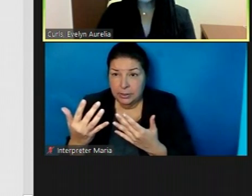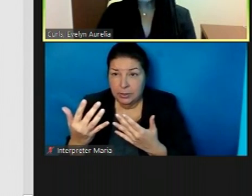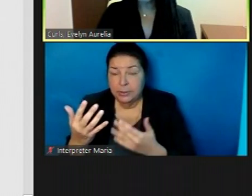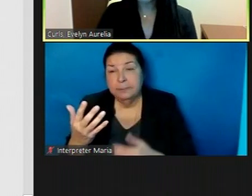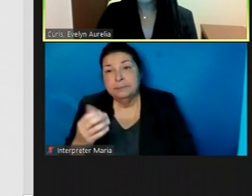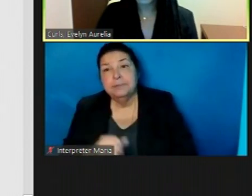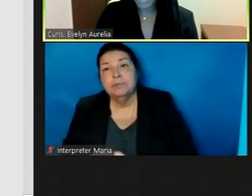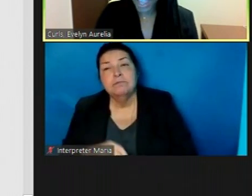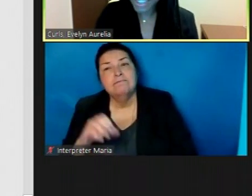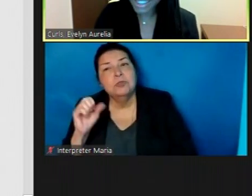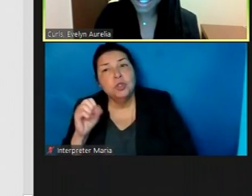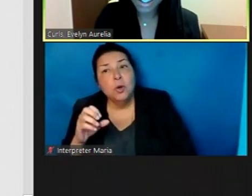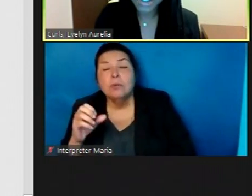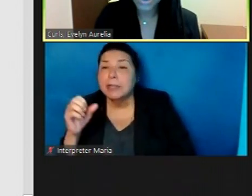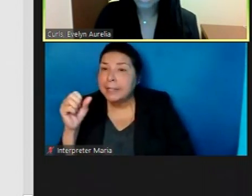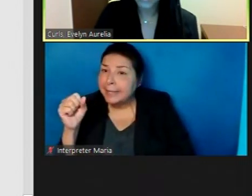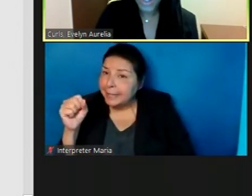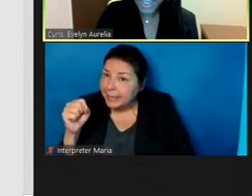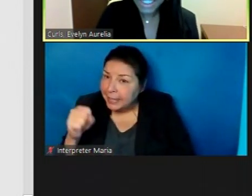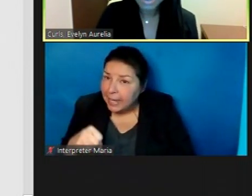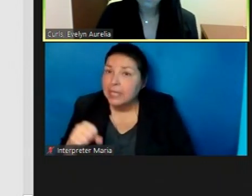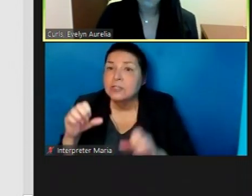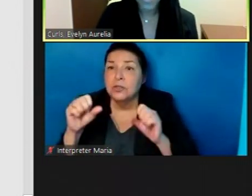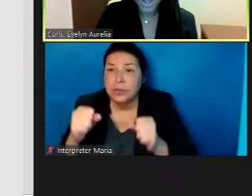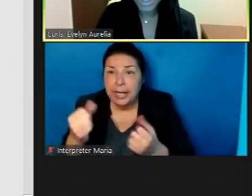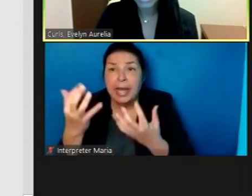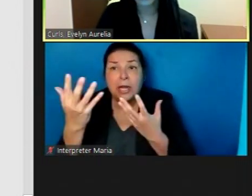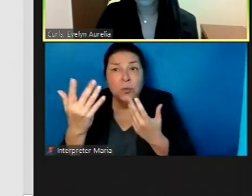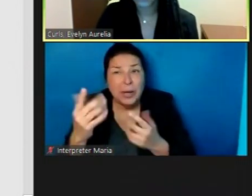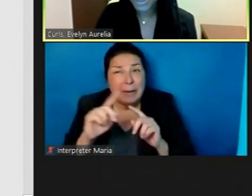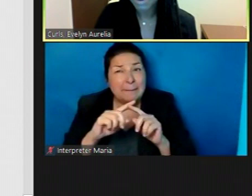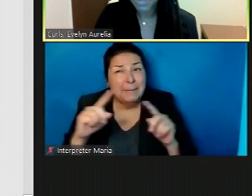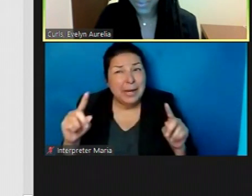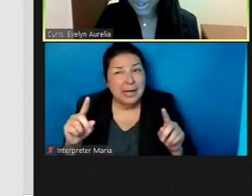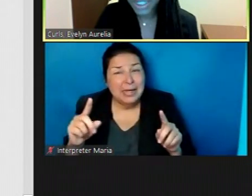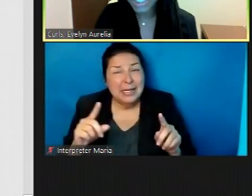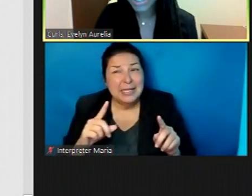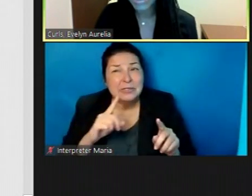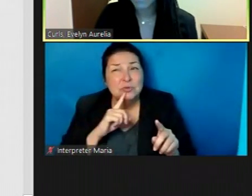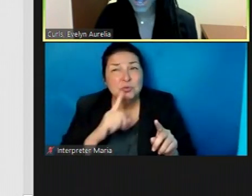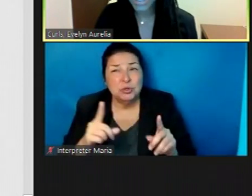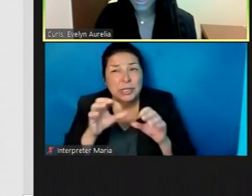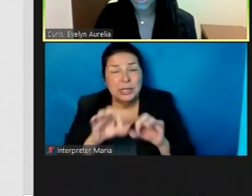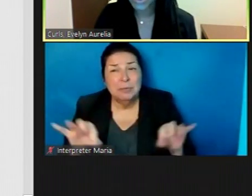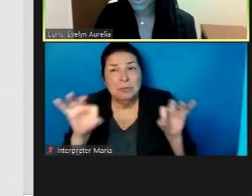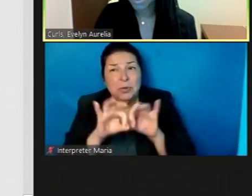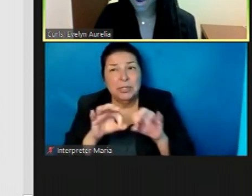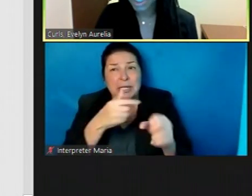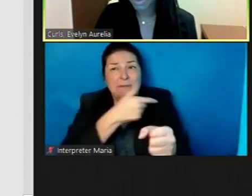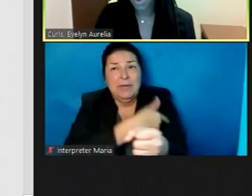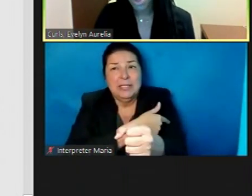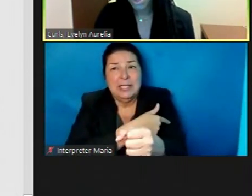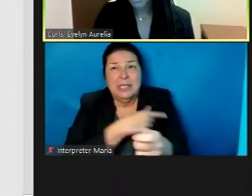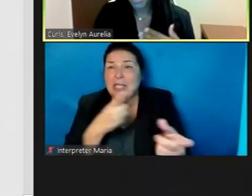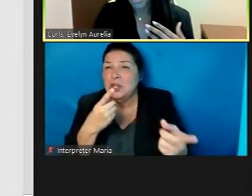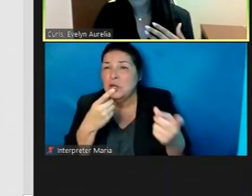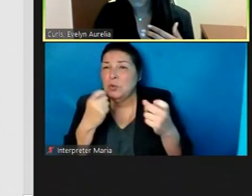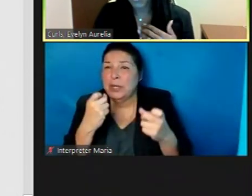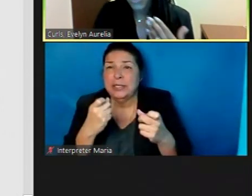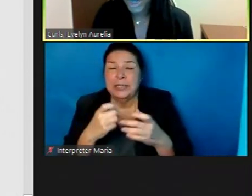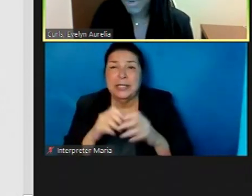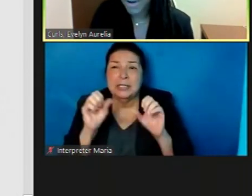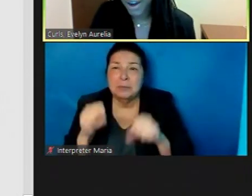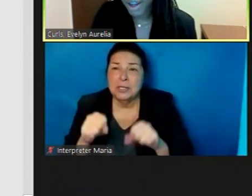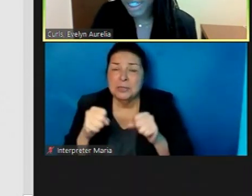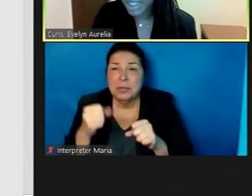So yes, you can wait, but it's really important to get vaccinated as soon as possible. If